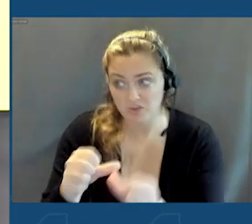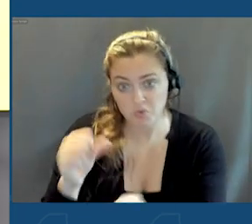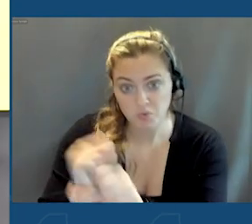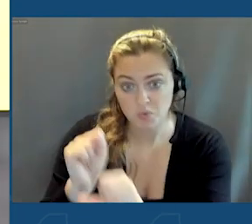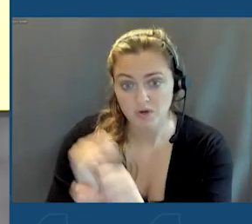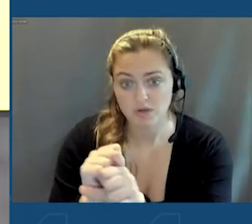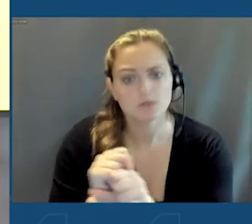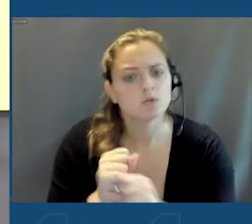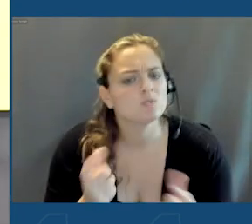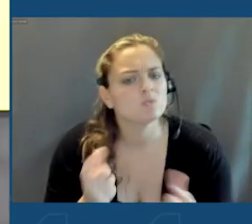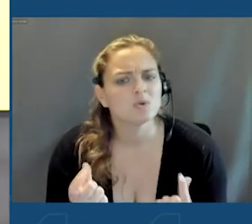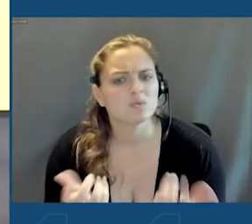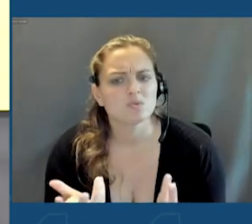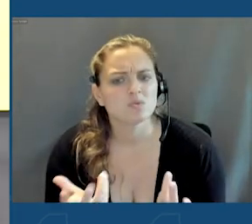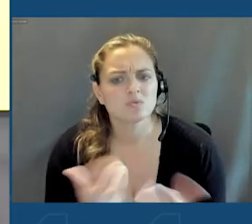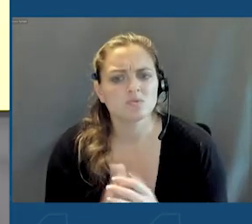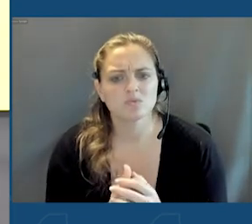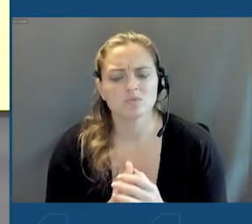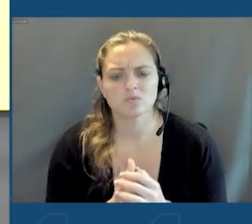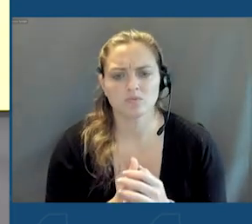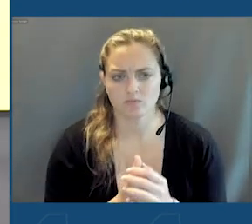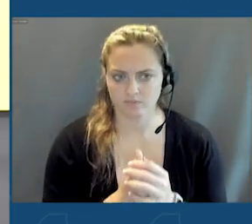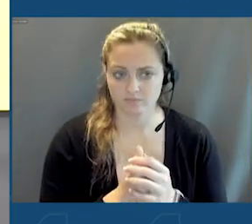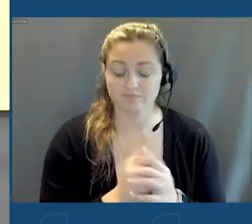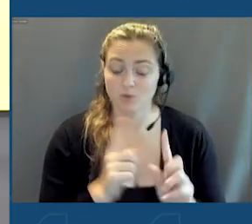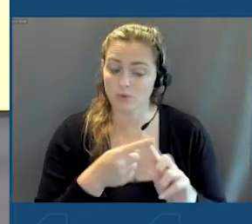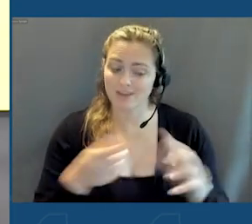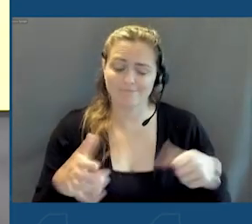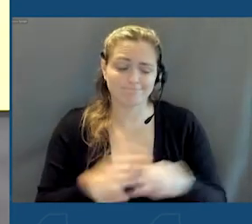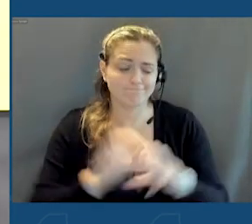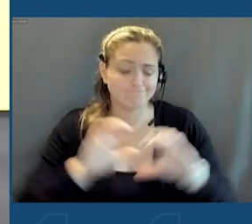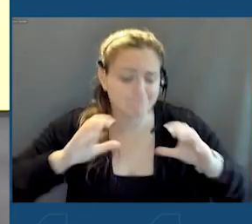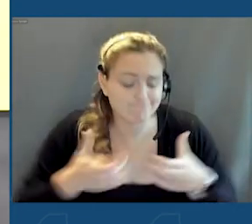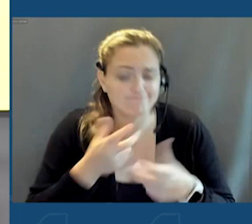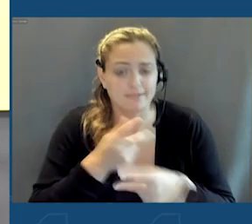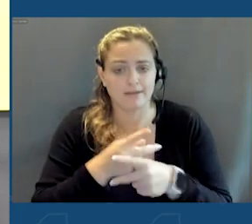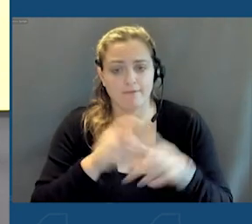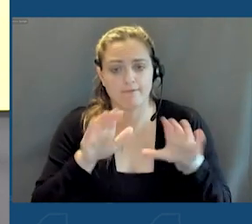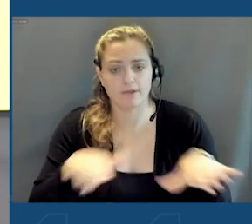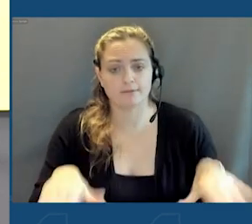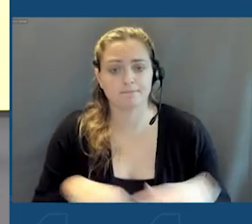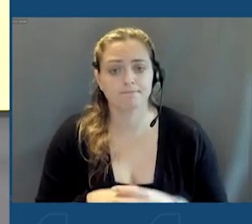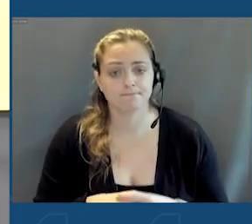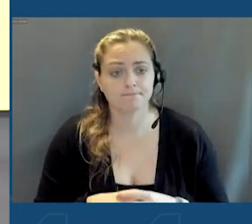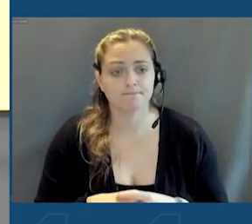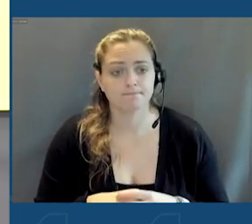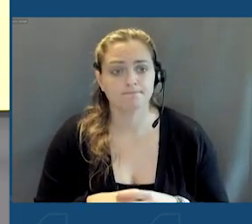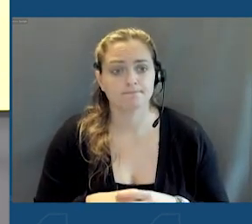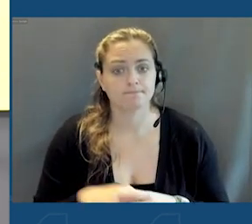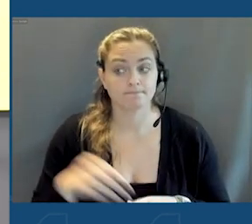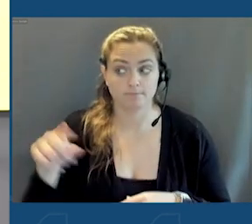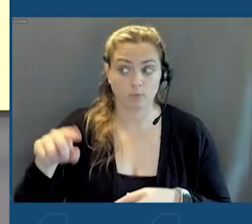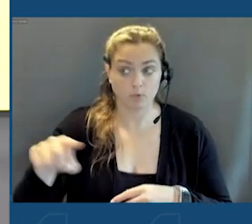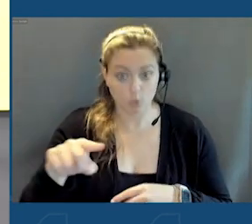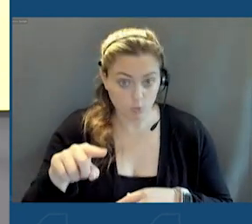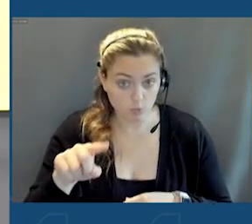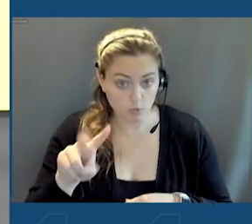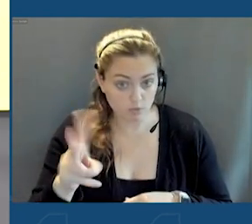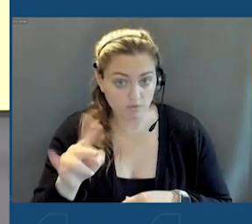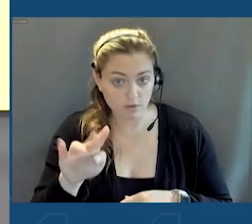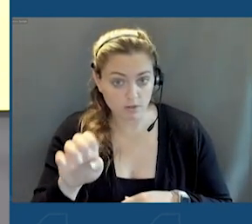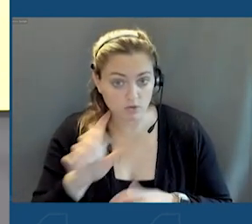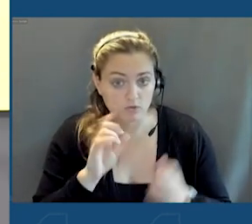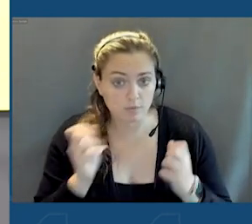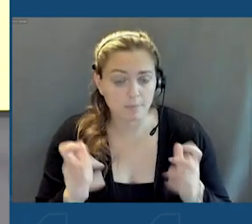do? This is when it takes a village to take care of our kids. And you here are this village for a